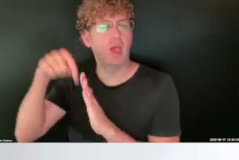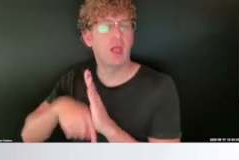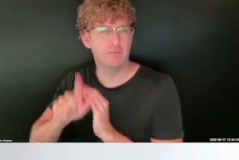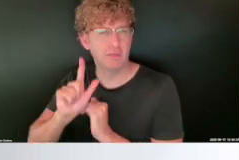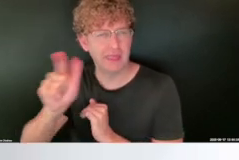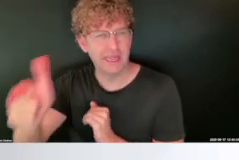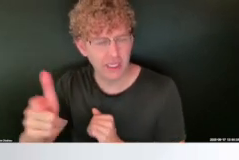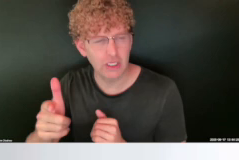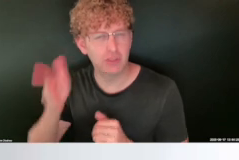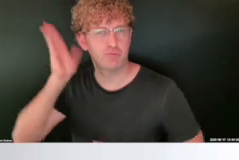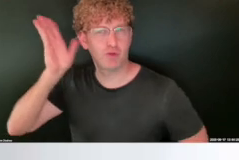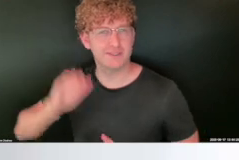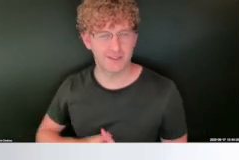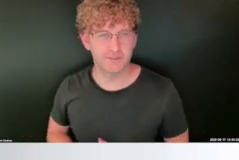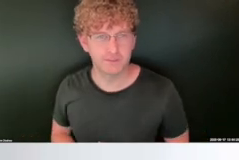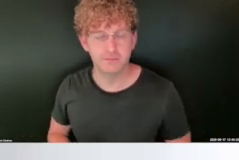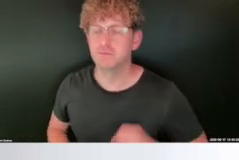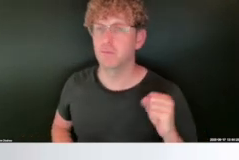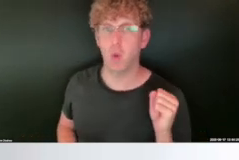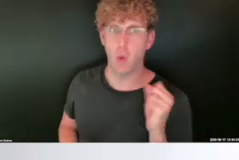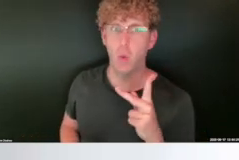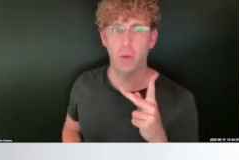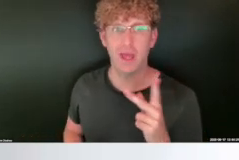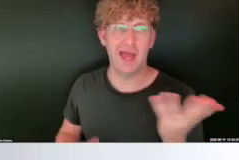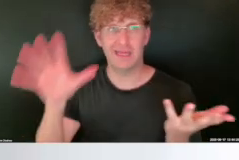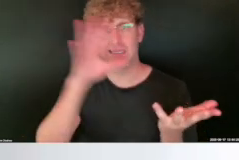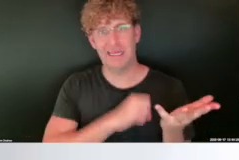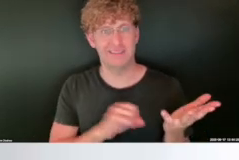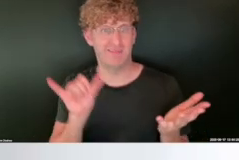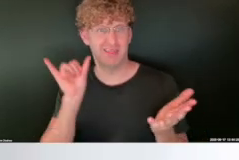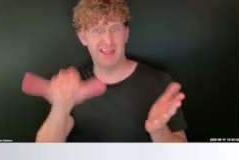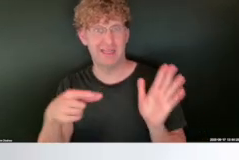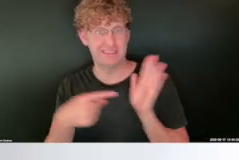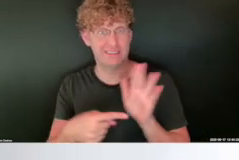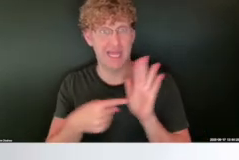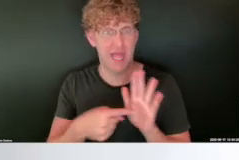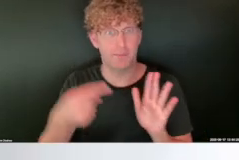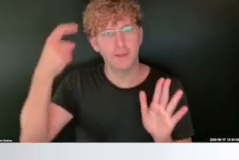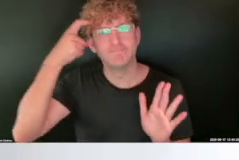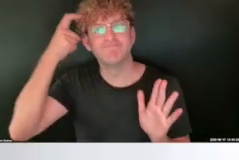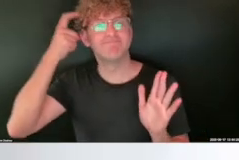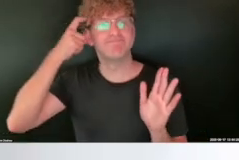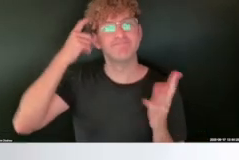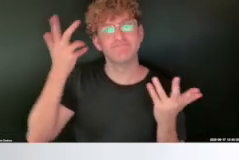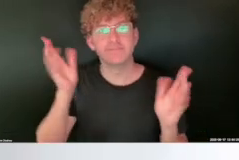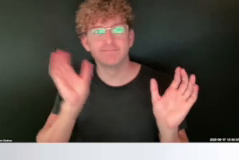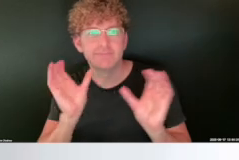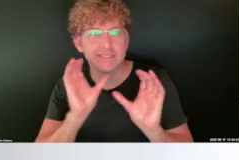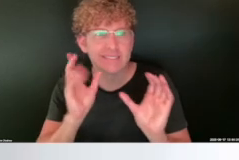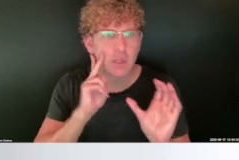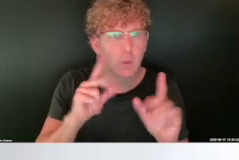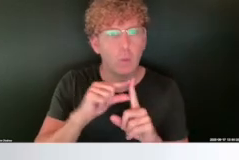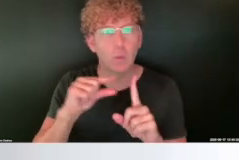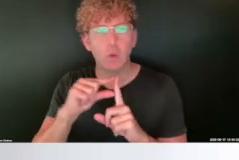well. Okay, thanks. I guess this is just an example of the human brain seeing the word no and getting all scared. No, to